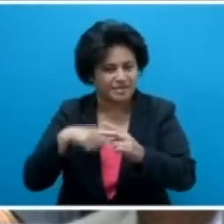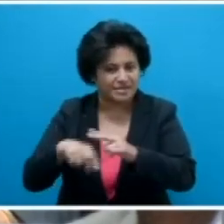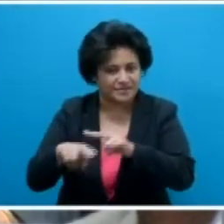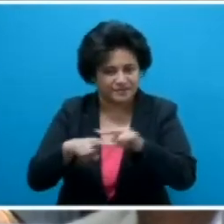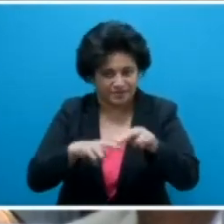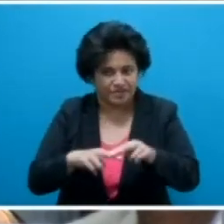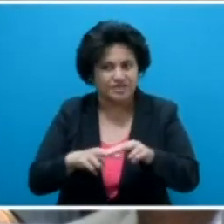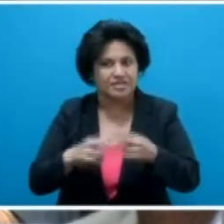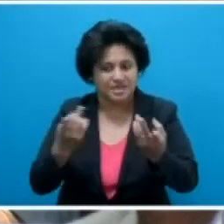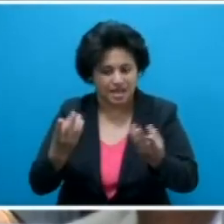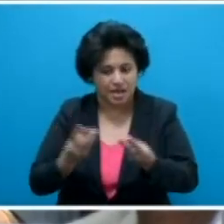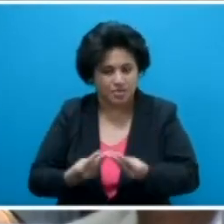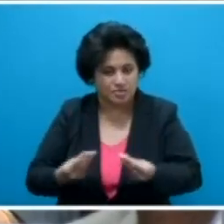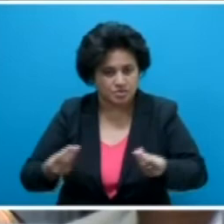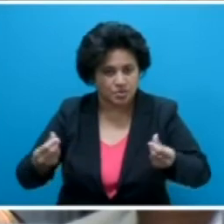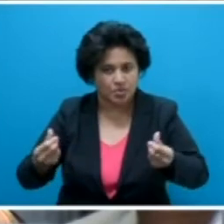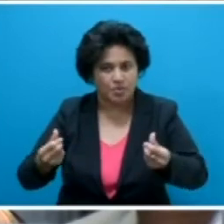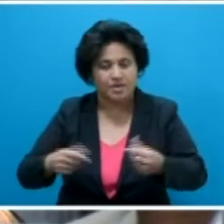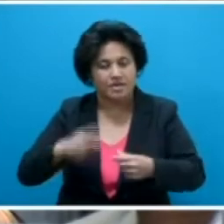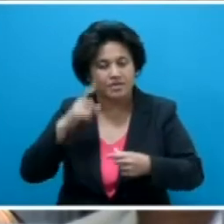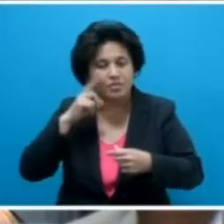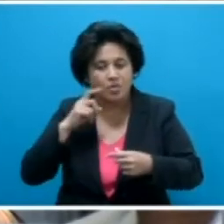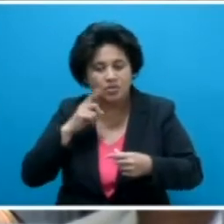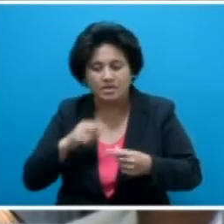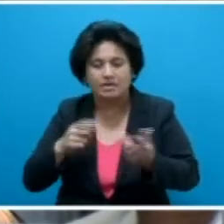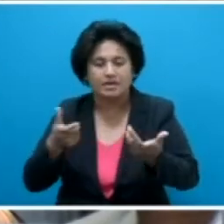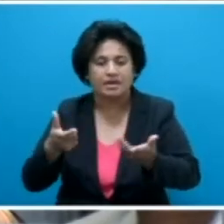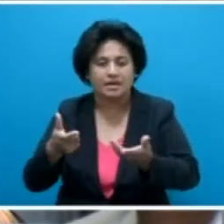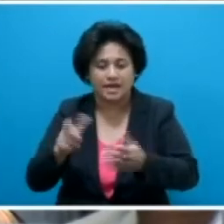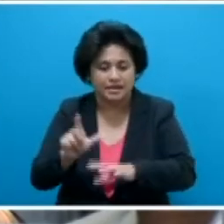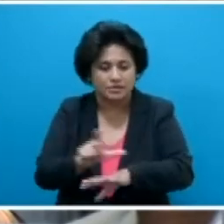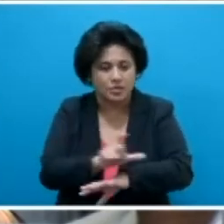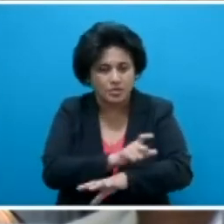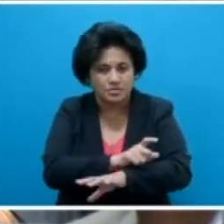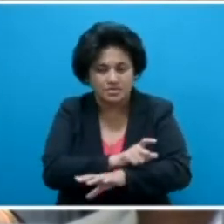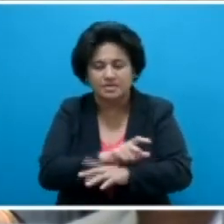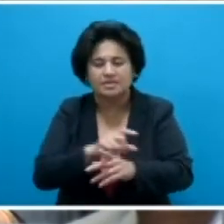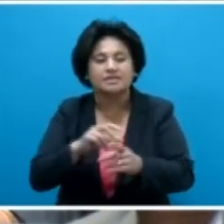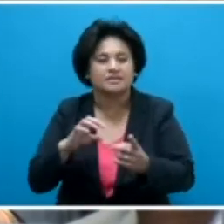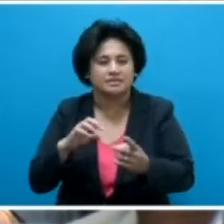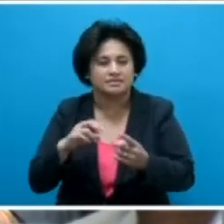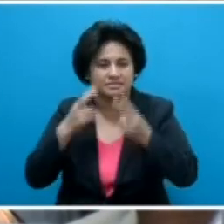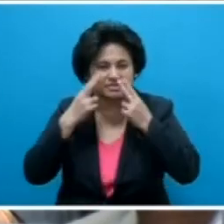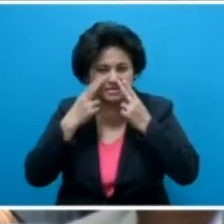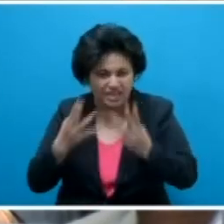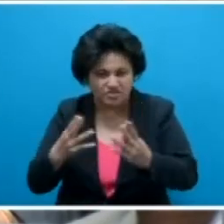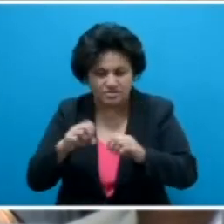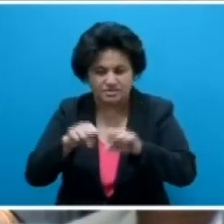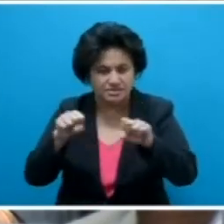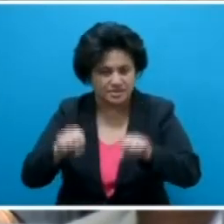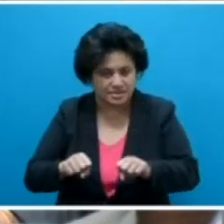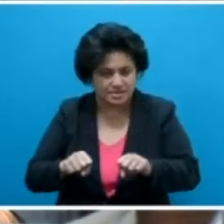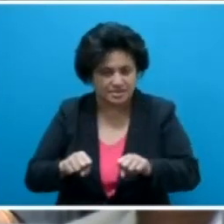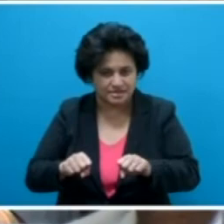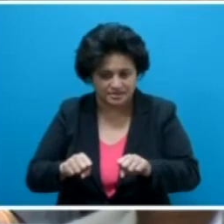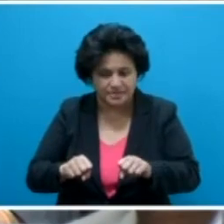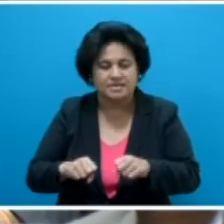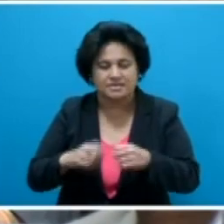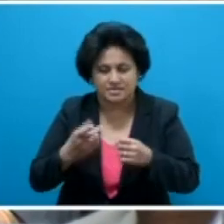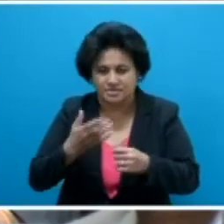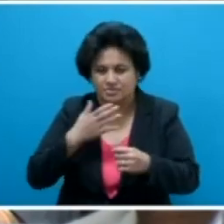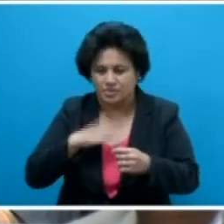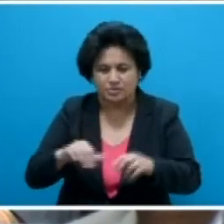soils, water sources, and coastal ecosystem, addressing climate change, enhancing biodiversity, and increasing